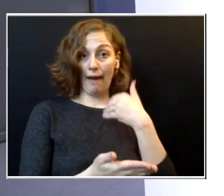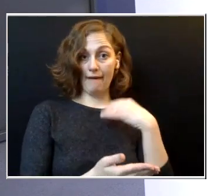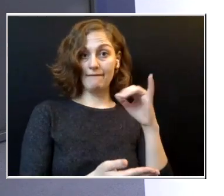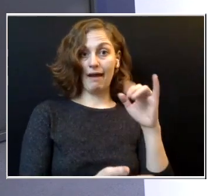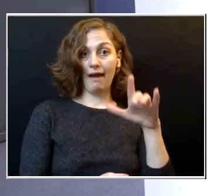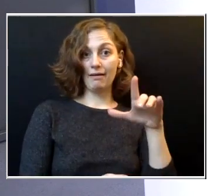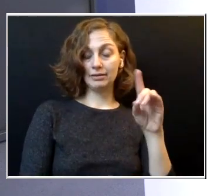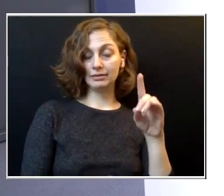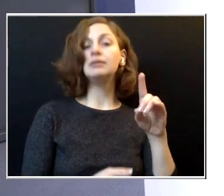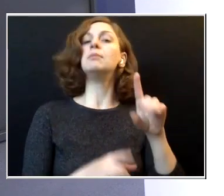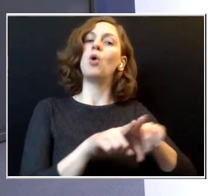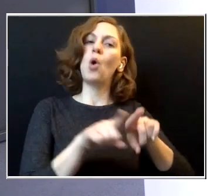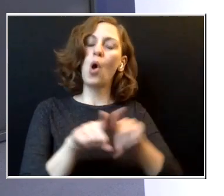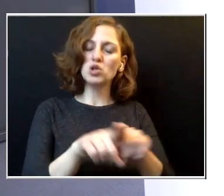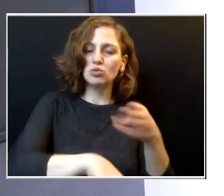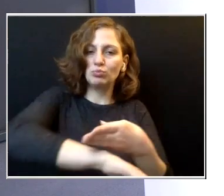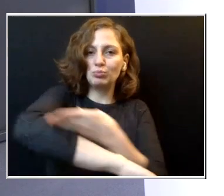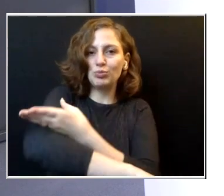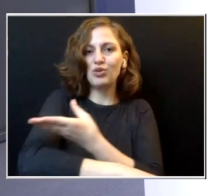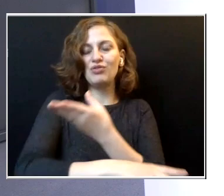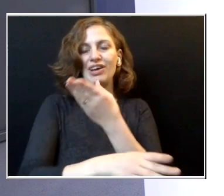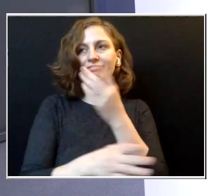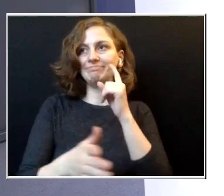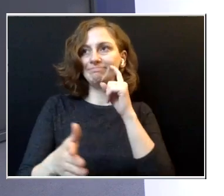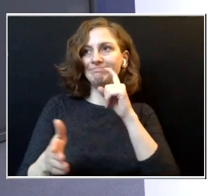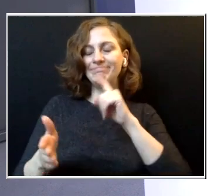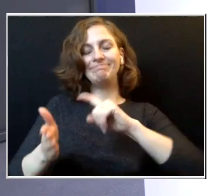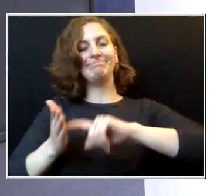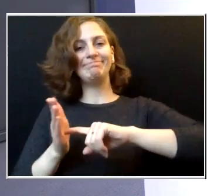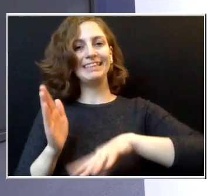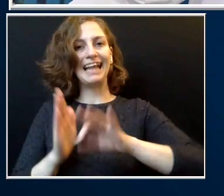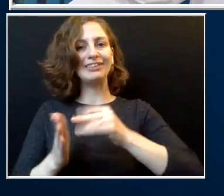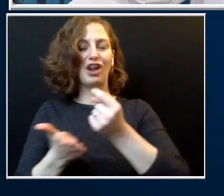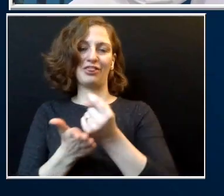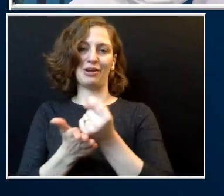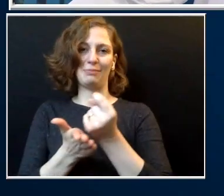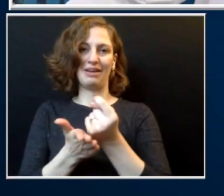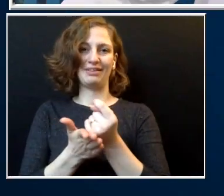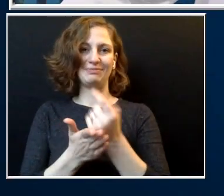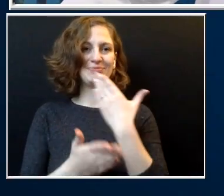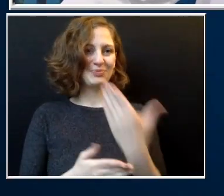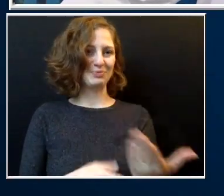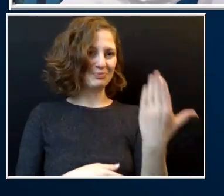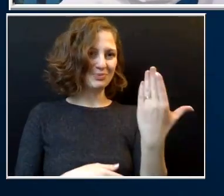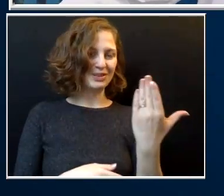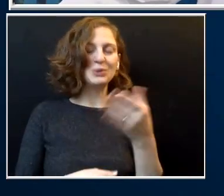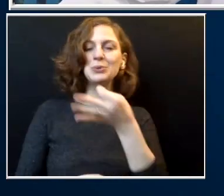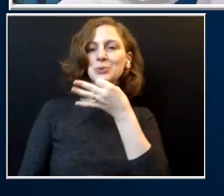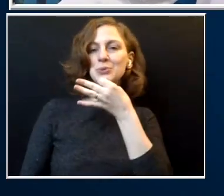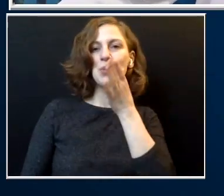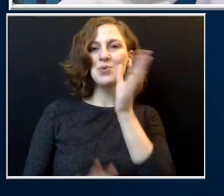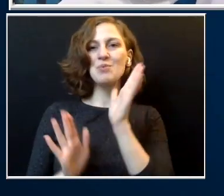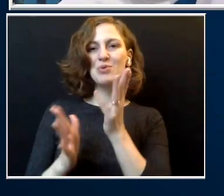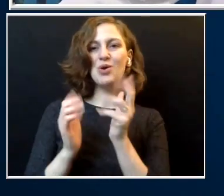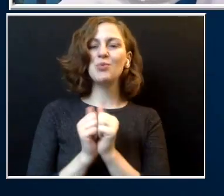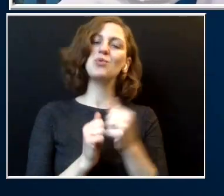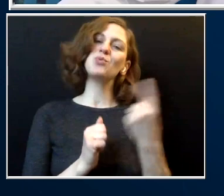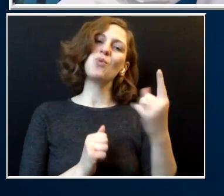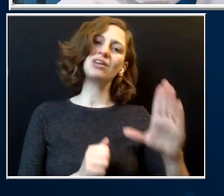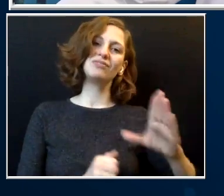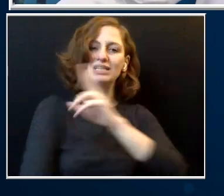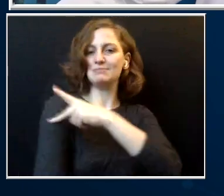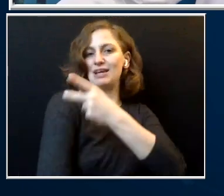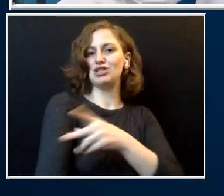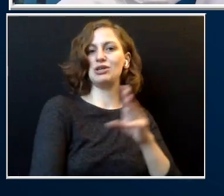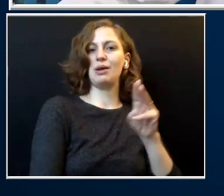morning. We're happy to have you all here today. In a few minutes, we'll be talking to one of his patients, Madonna Mergenmeyer, who will share her